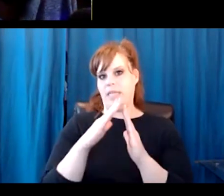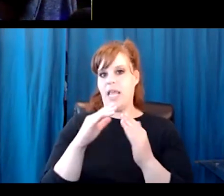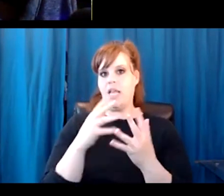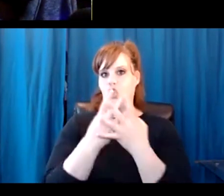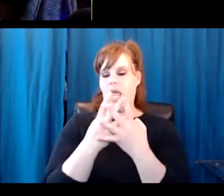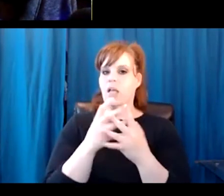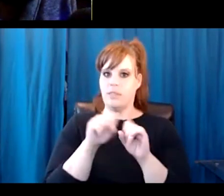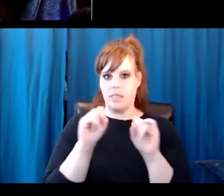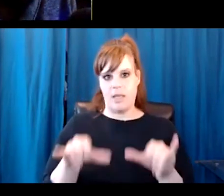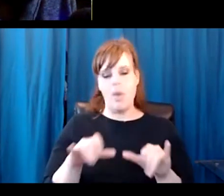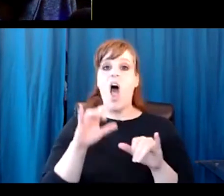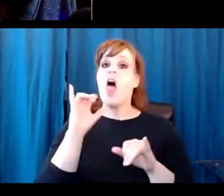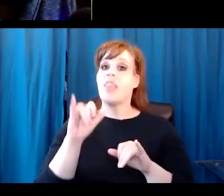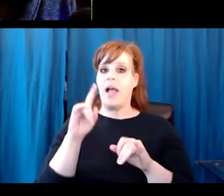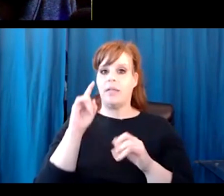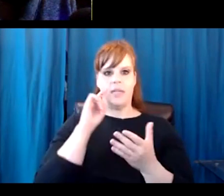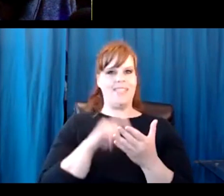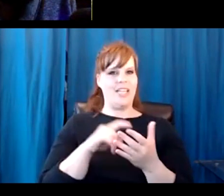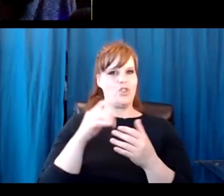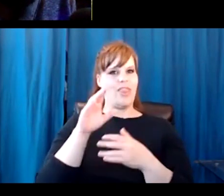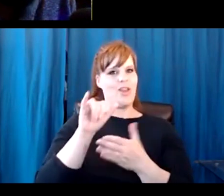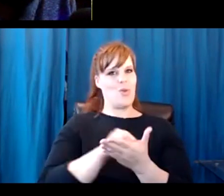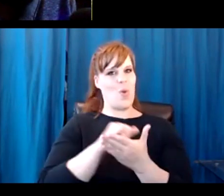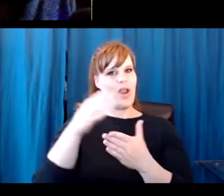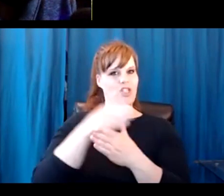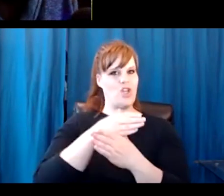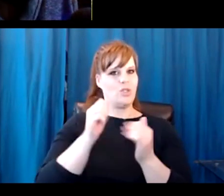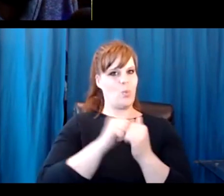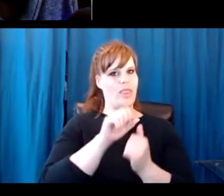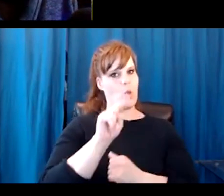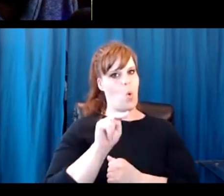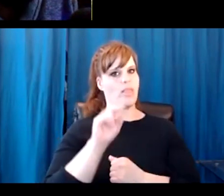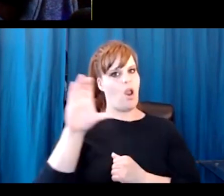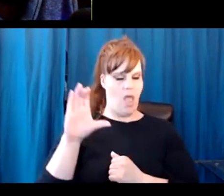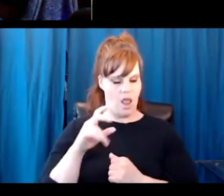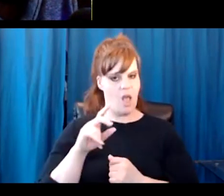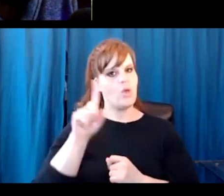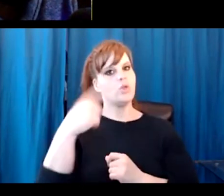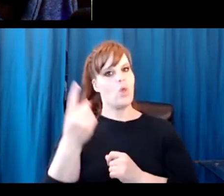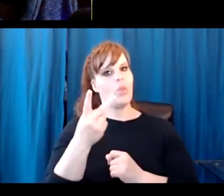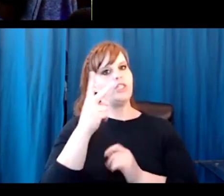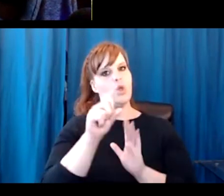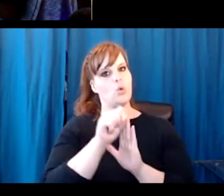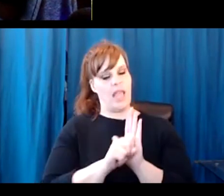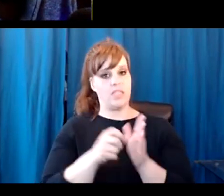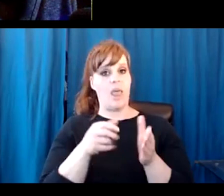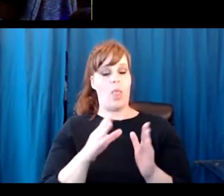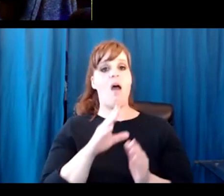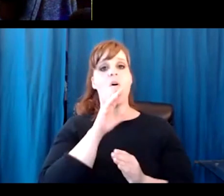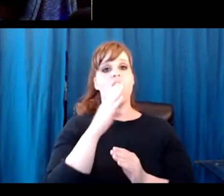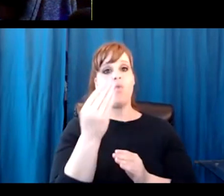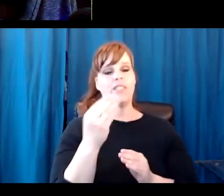a distinction that New York shares with North Carolina, is they are the only two states that will allow 14 and 15 year olds